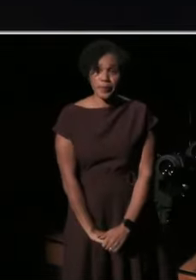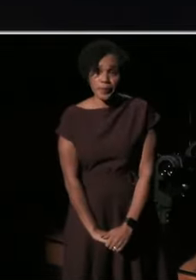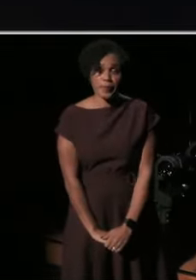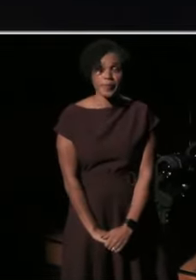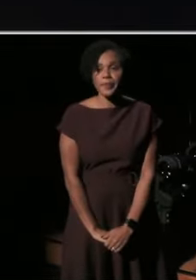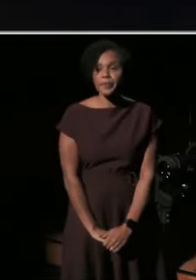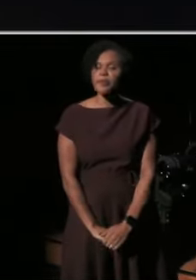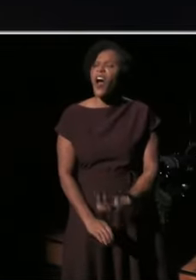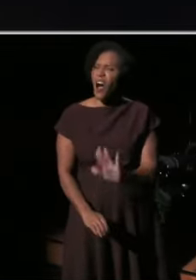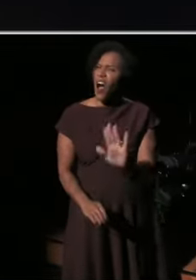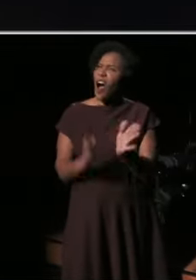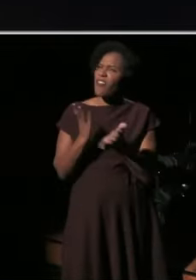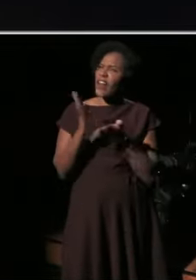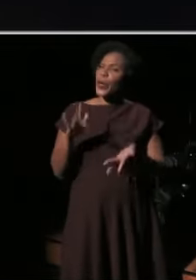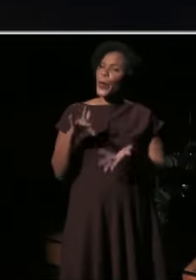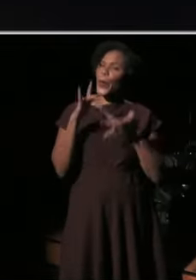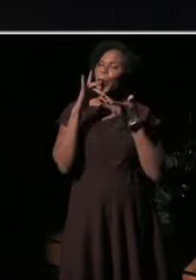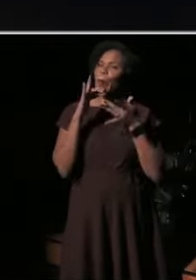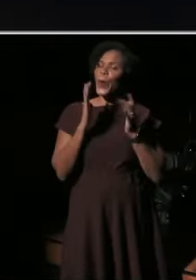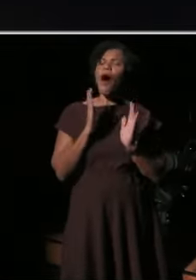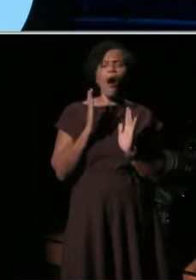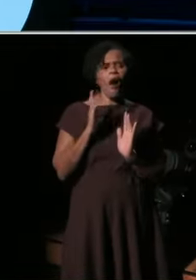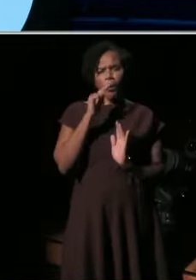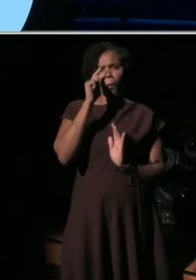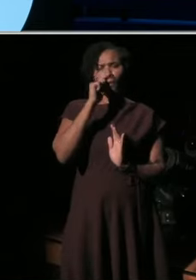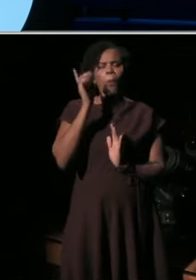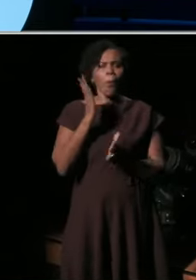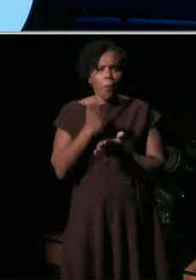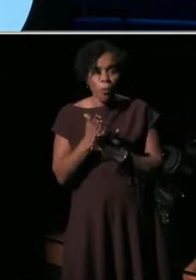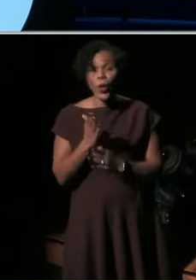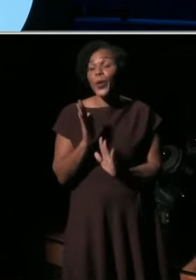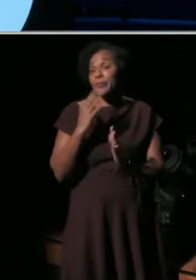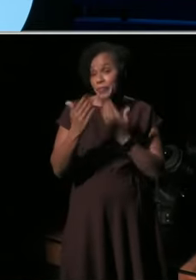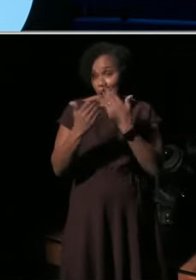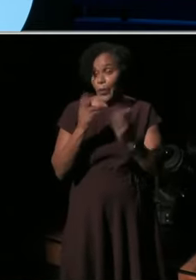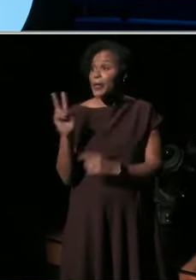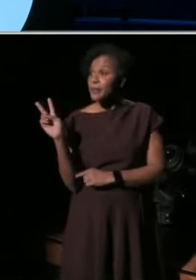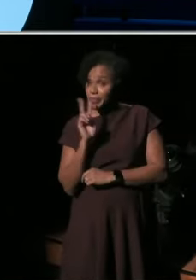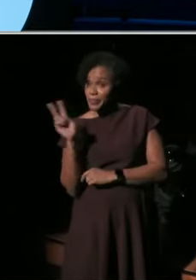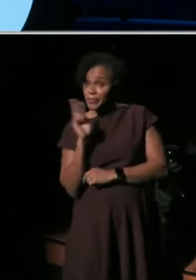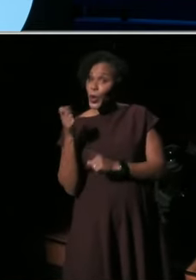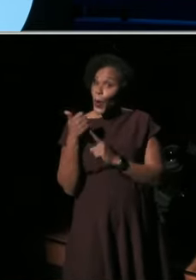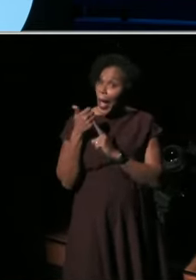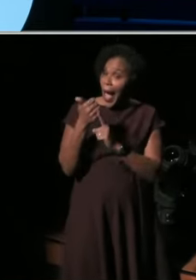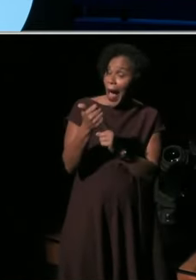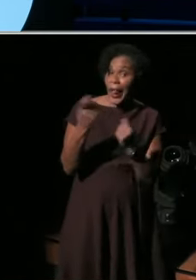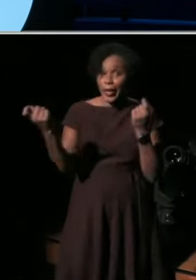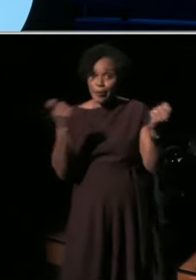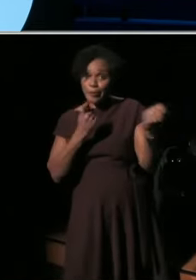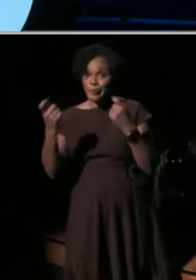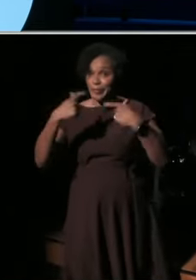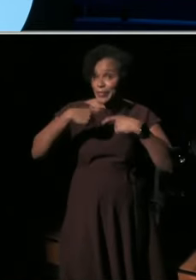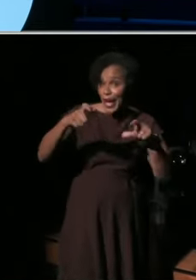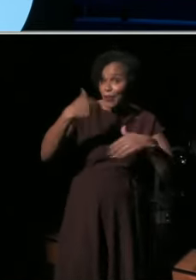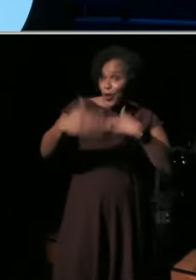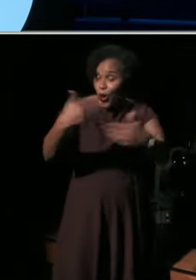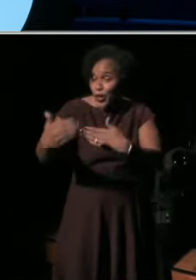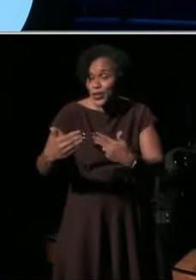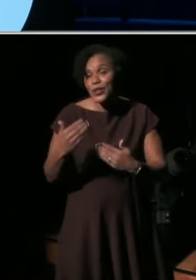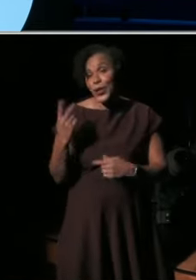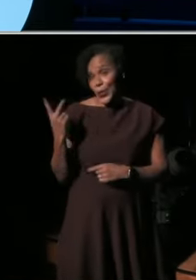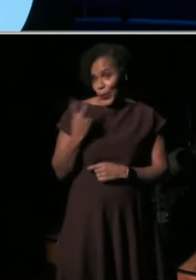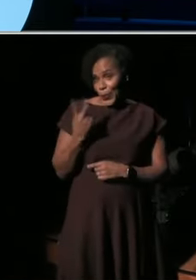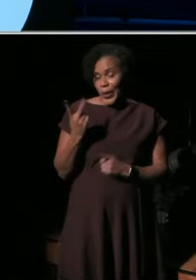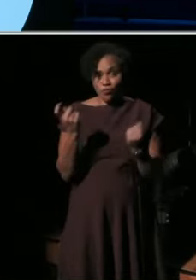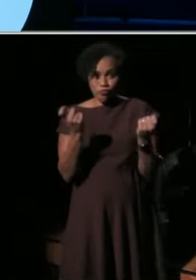It's giving class. Yeah. Very, very highbrow. Me and Rosie are here to keep the show going, believe it or not. We are